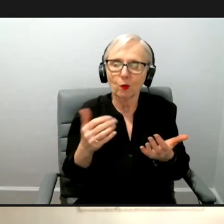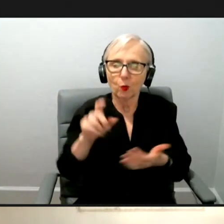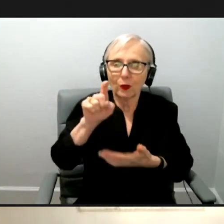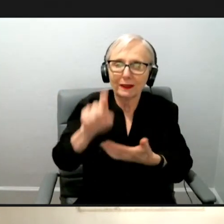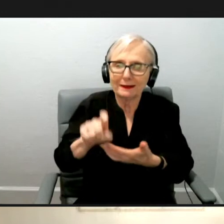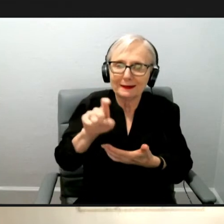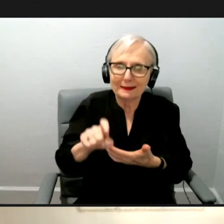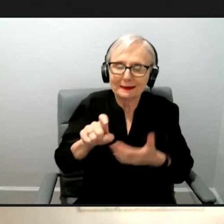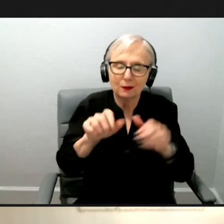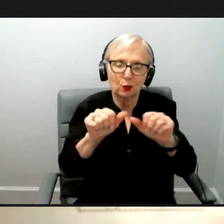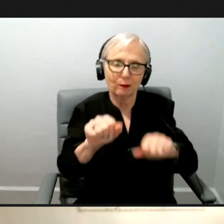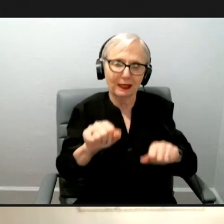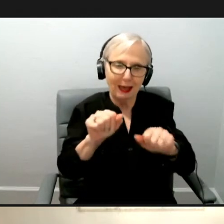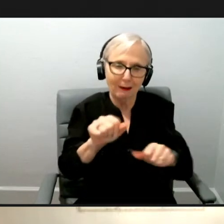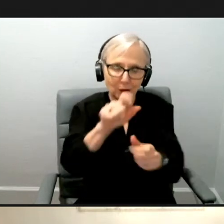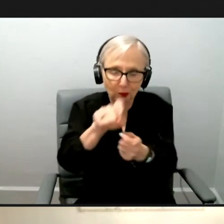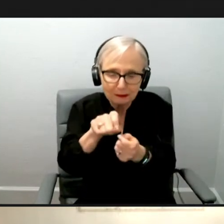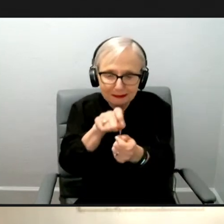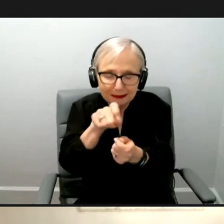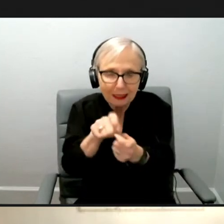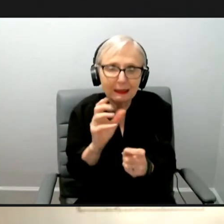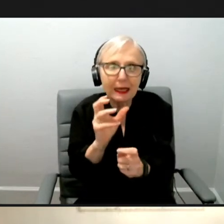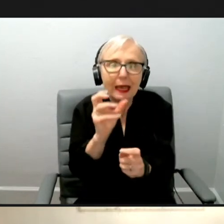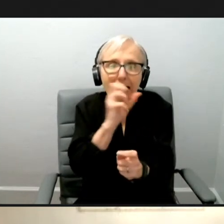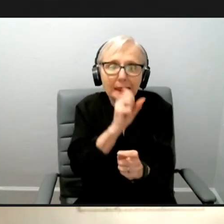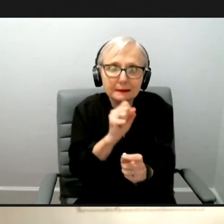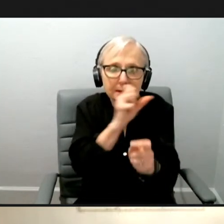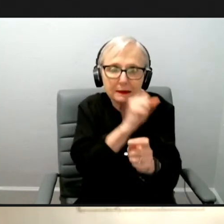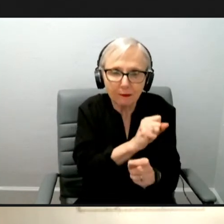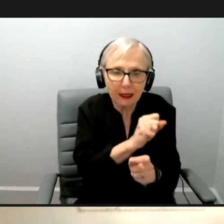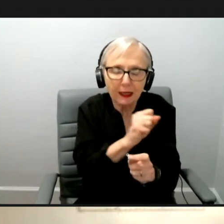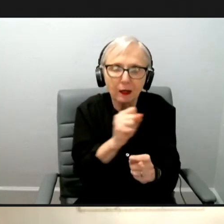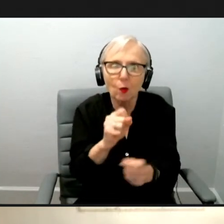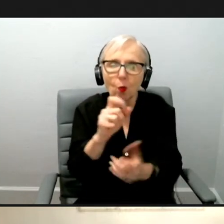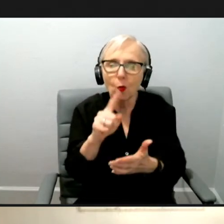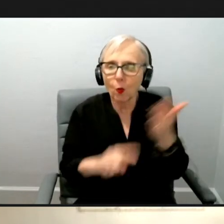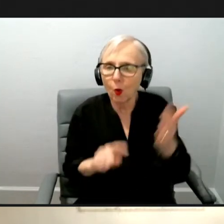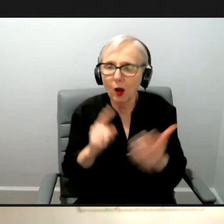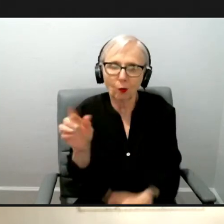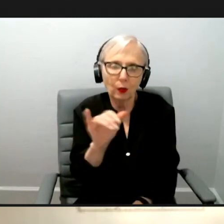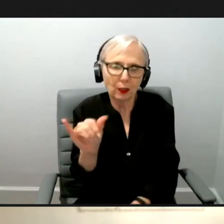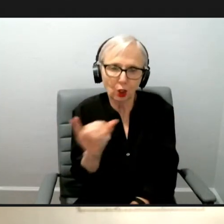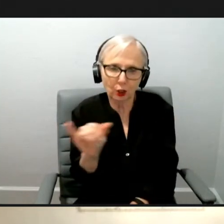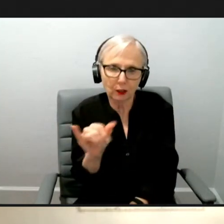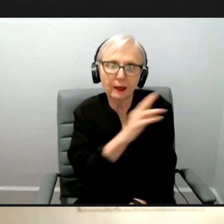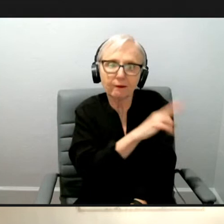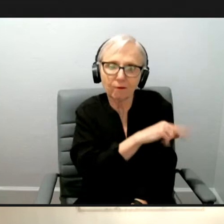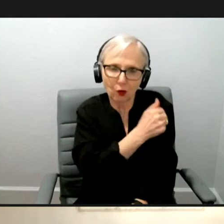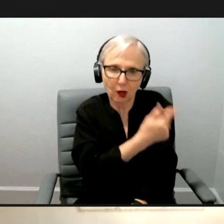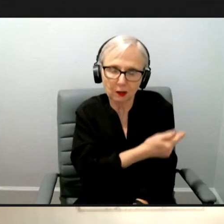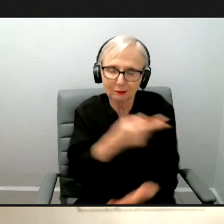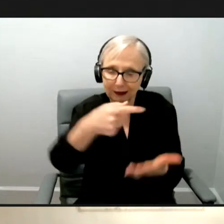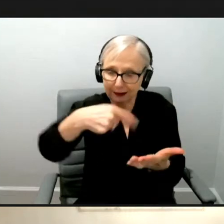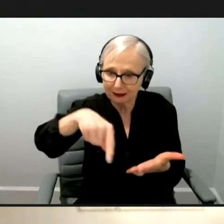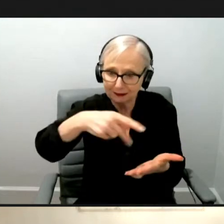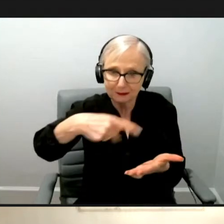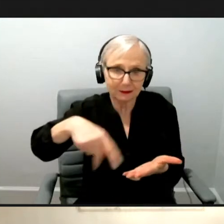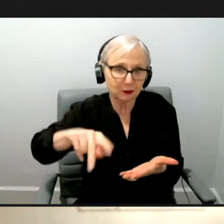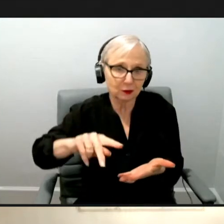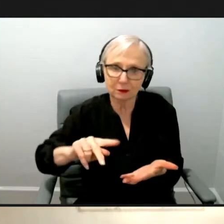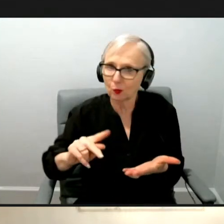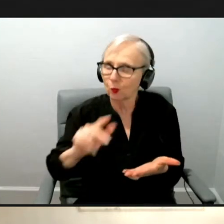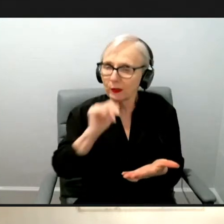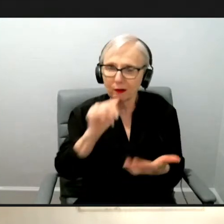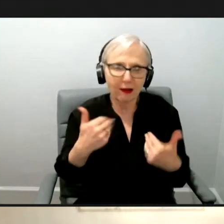need to be able to precisely estimate what hospitalizations could look like in the next couple of weeks. And unfortunately, we just don't have